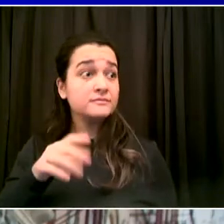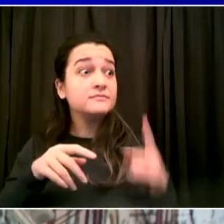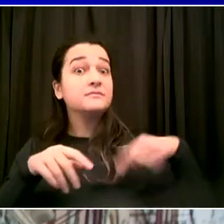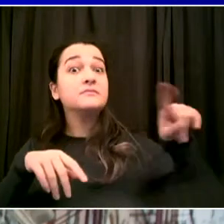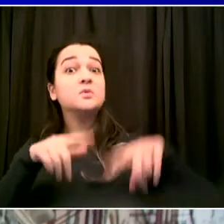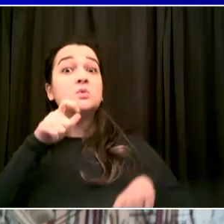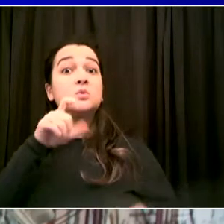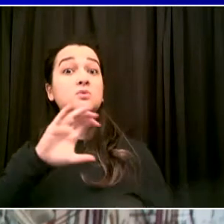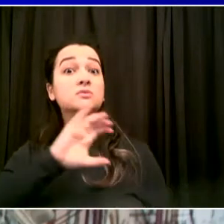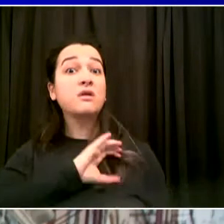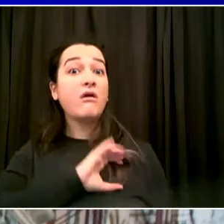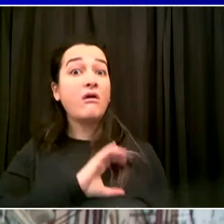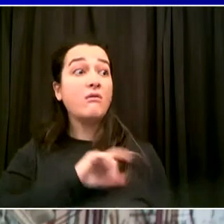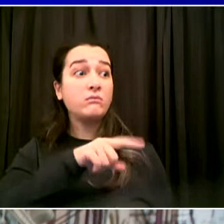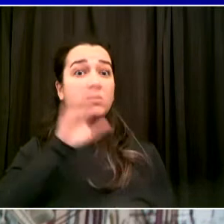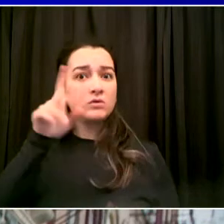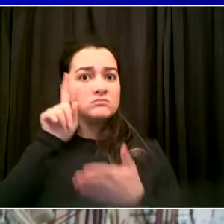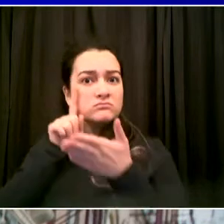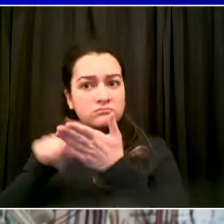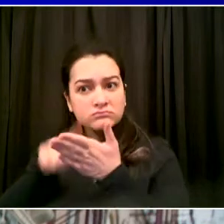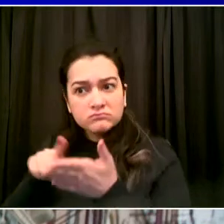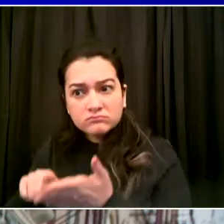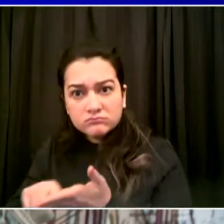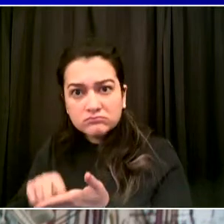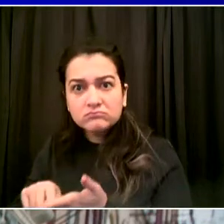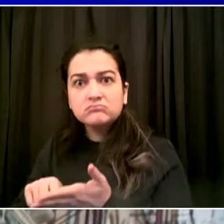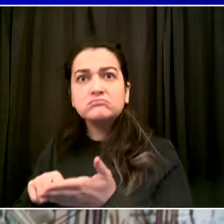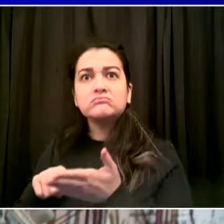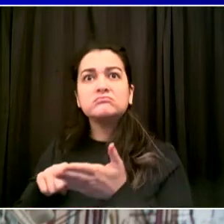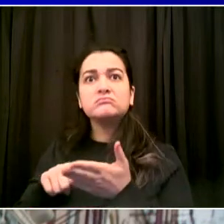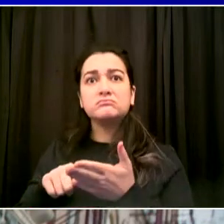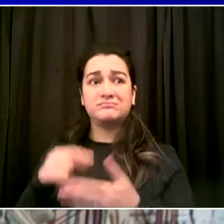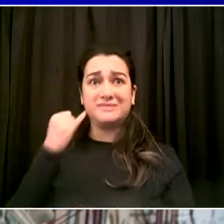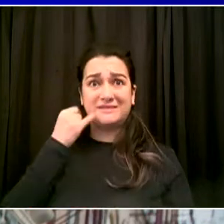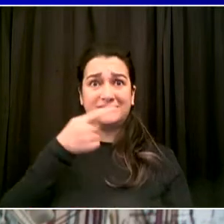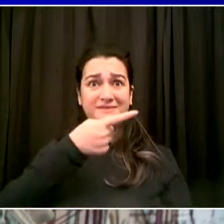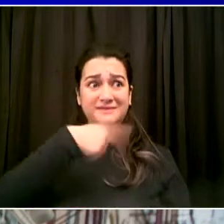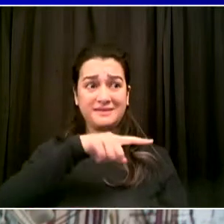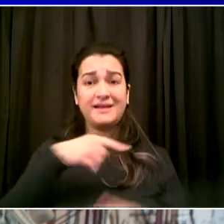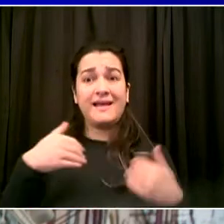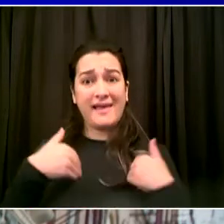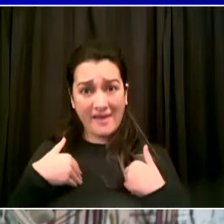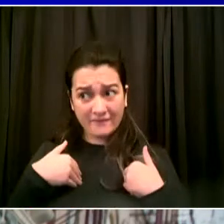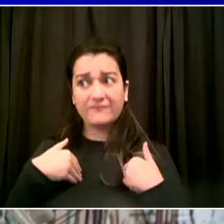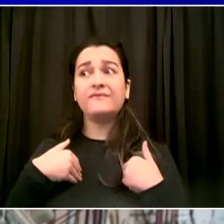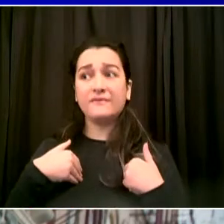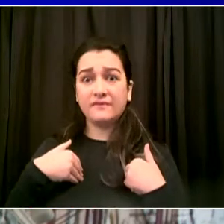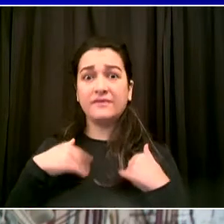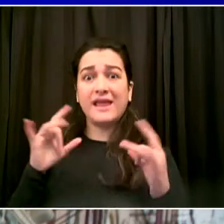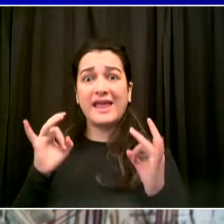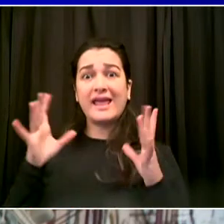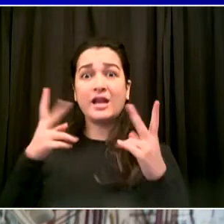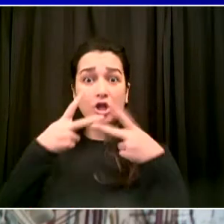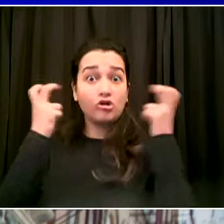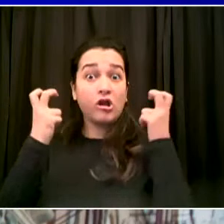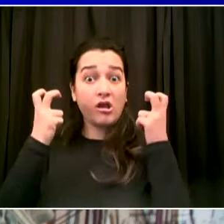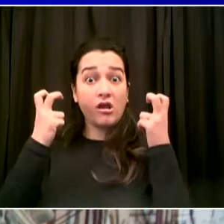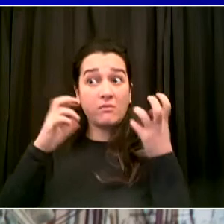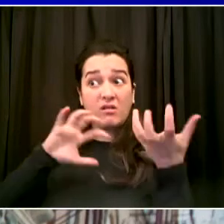crime and making sure they suffer the penalties they deserve for what they've done. We are going to have a focus everywhere in the